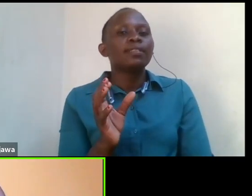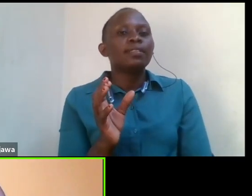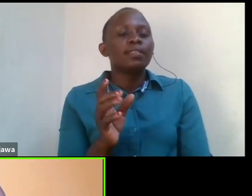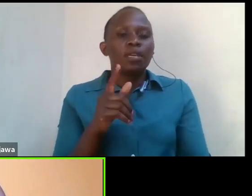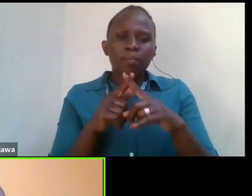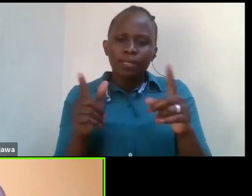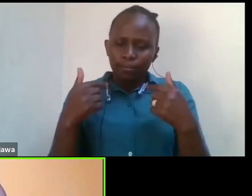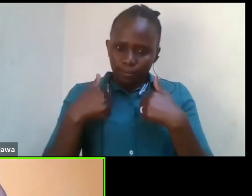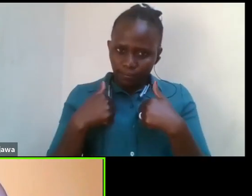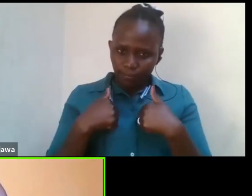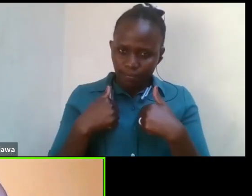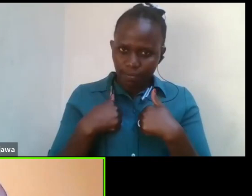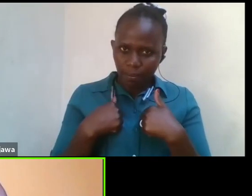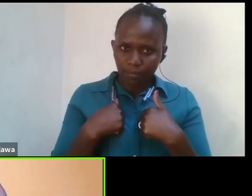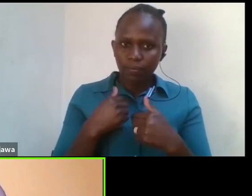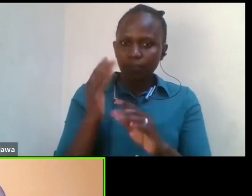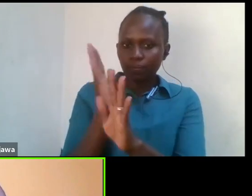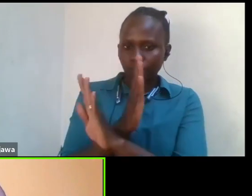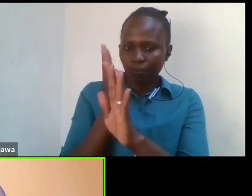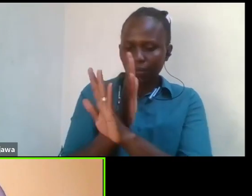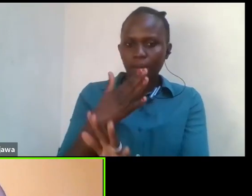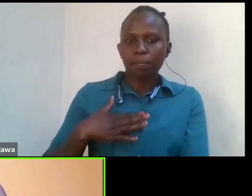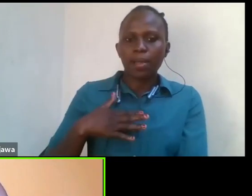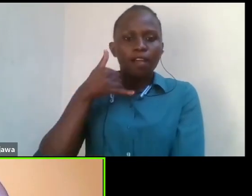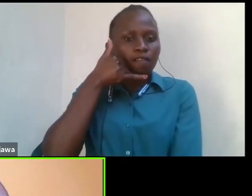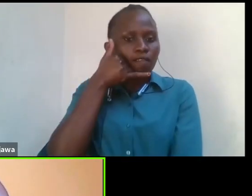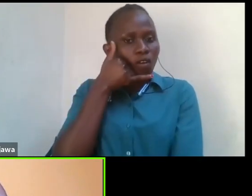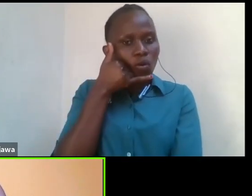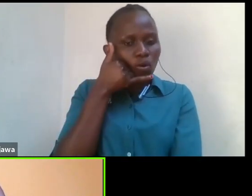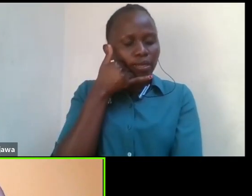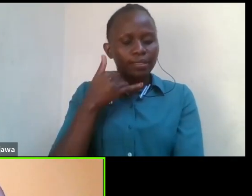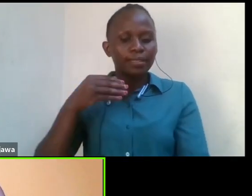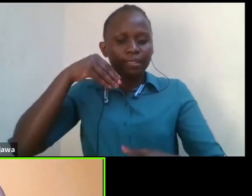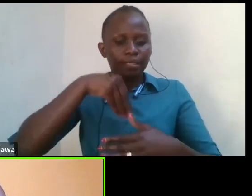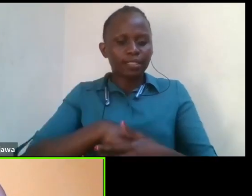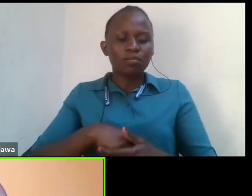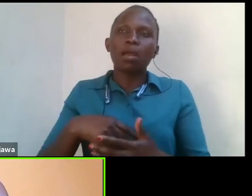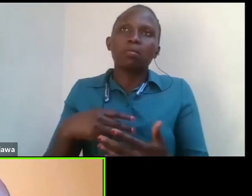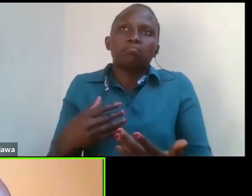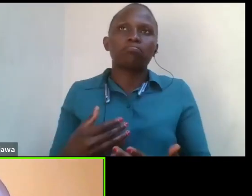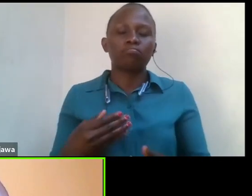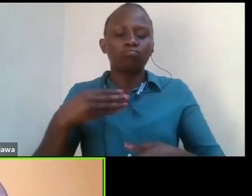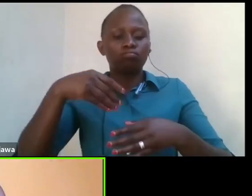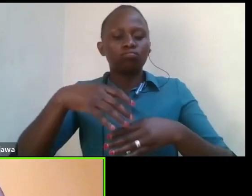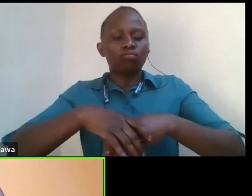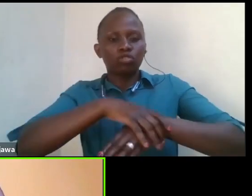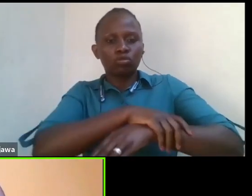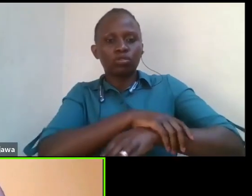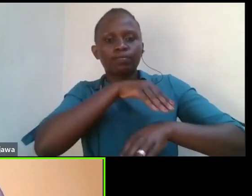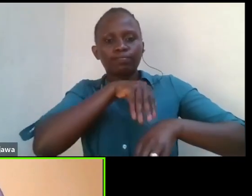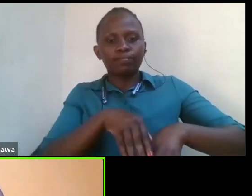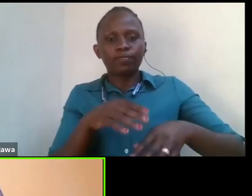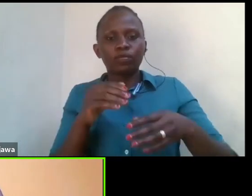me, I hide my phone in my socks and I reach where they're doing the actual production, I